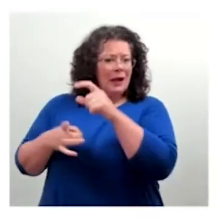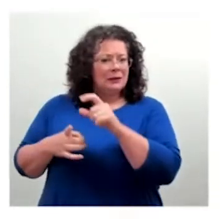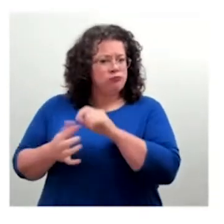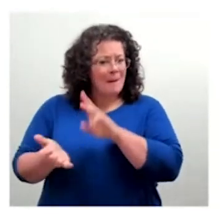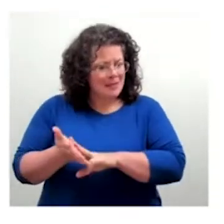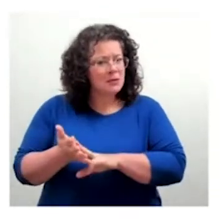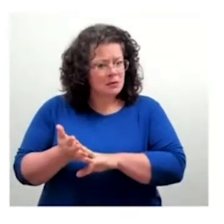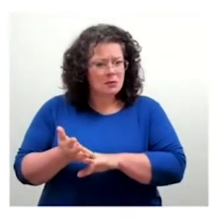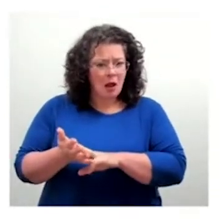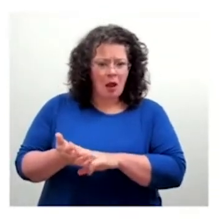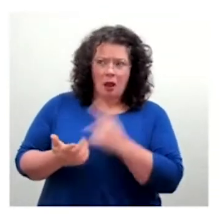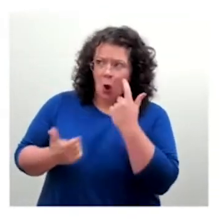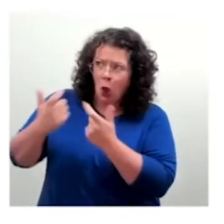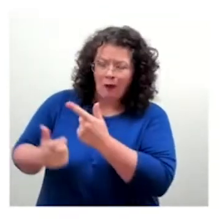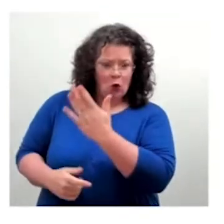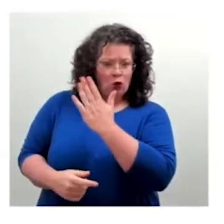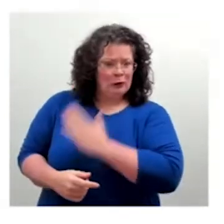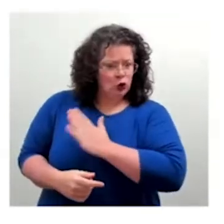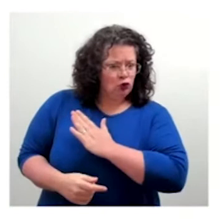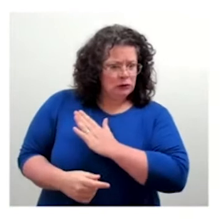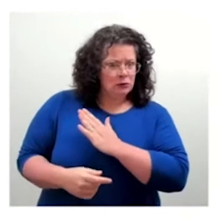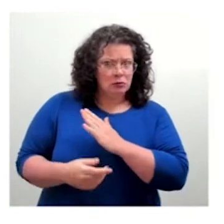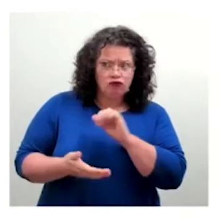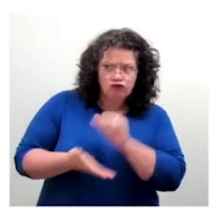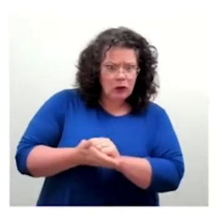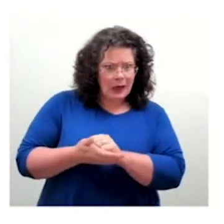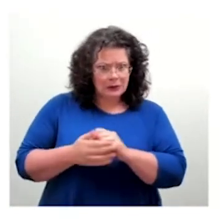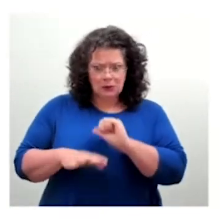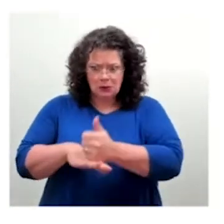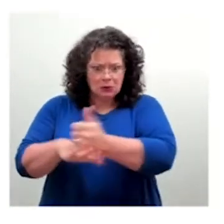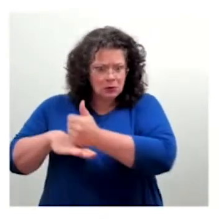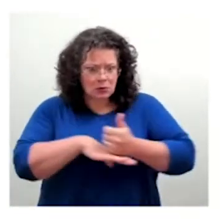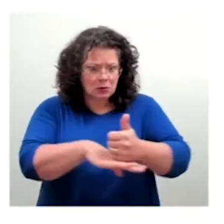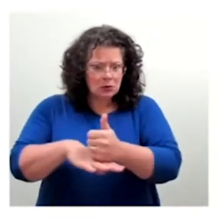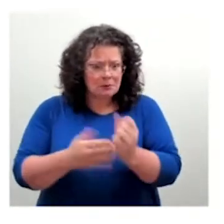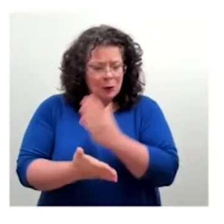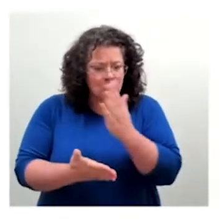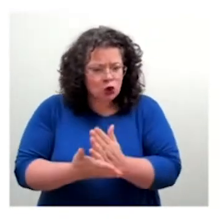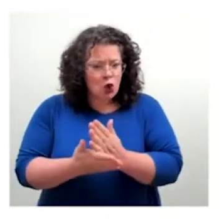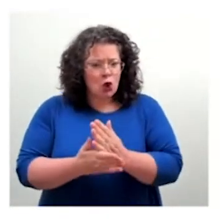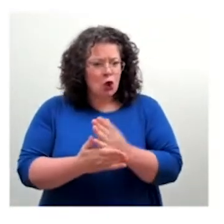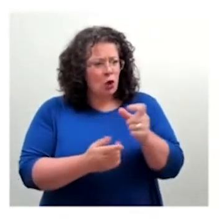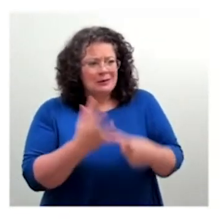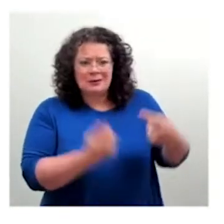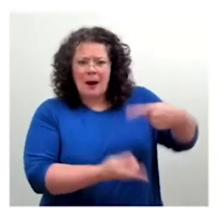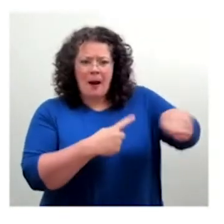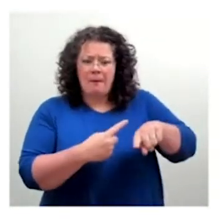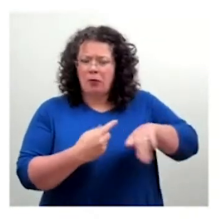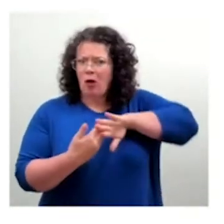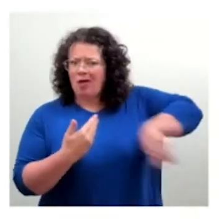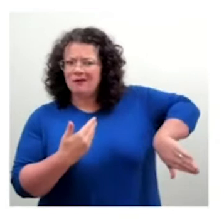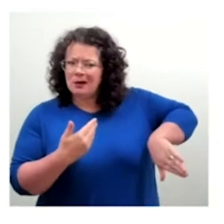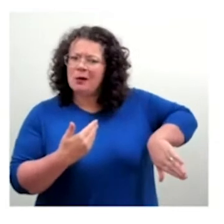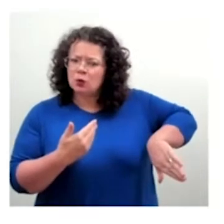And 4 months later, in July, we got a reply. And the letter from Boris Johnson was